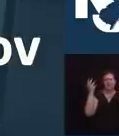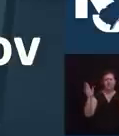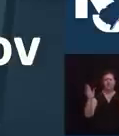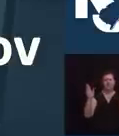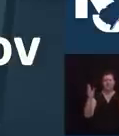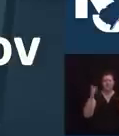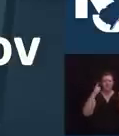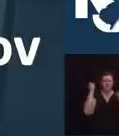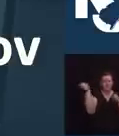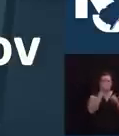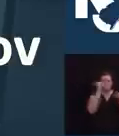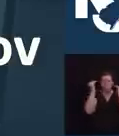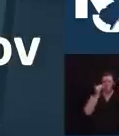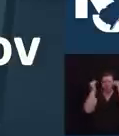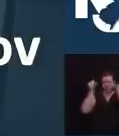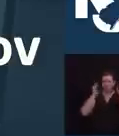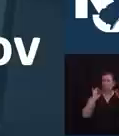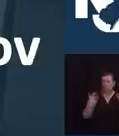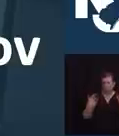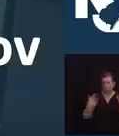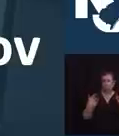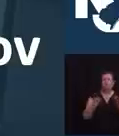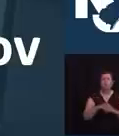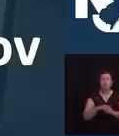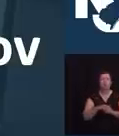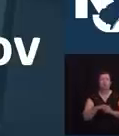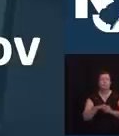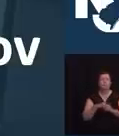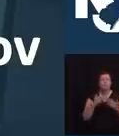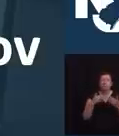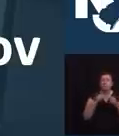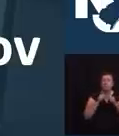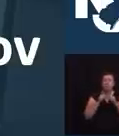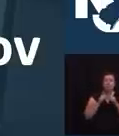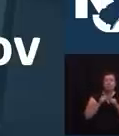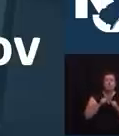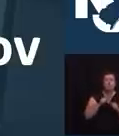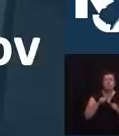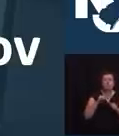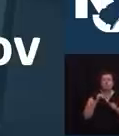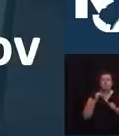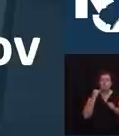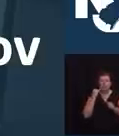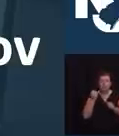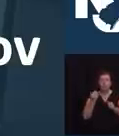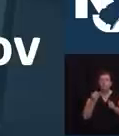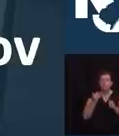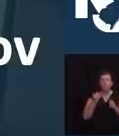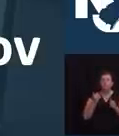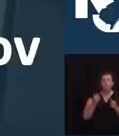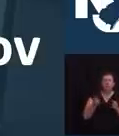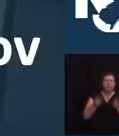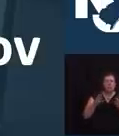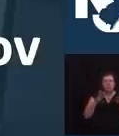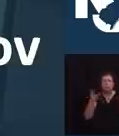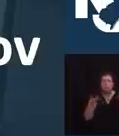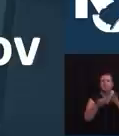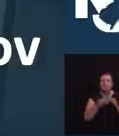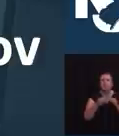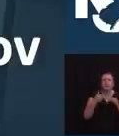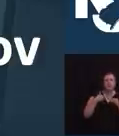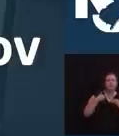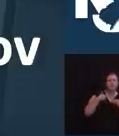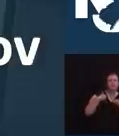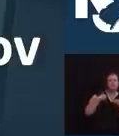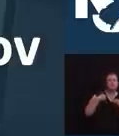as well. We're going to stay at this. Let's see how far we can put these goals in our rearview mirror by the time